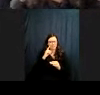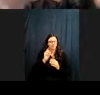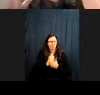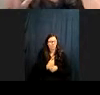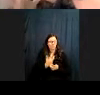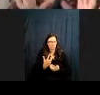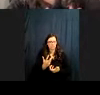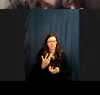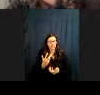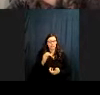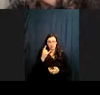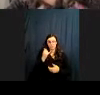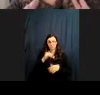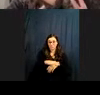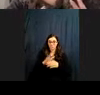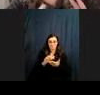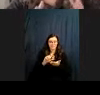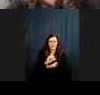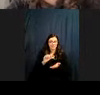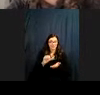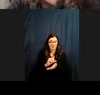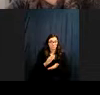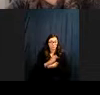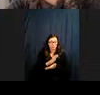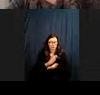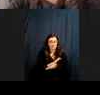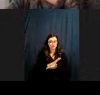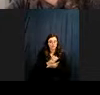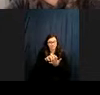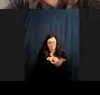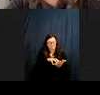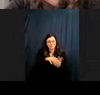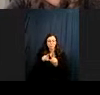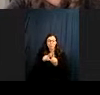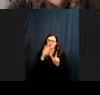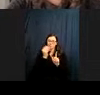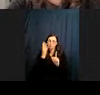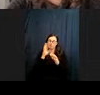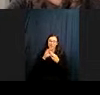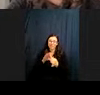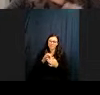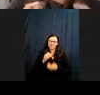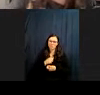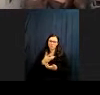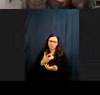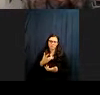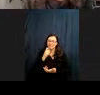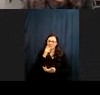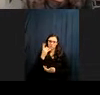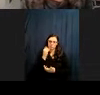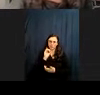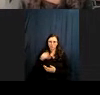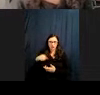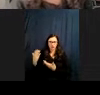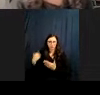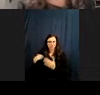And what it looks like on the page is also a beautiful thing about poetry. It doesn't look like other things that we